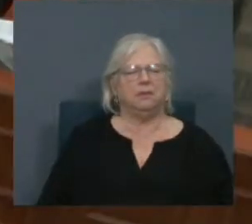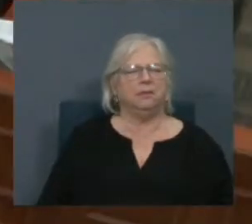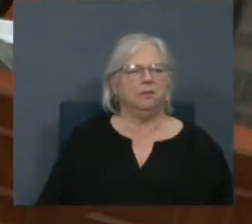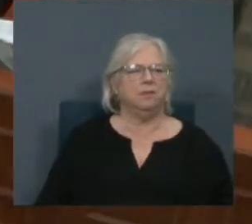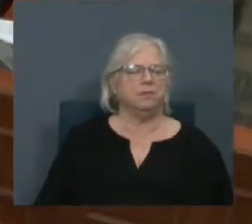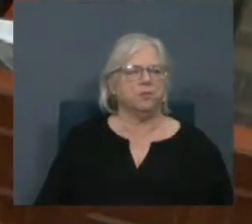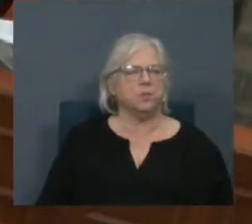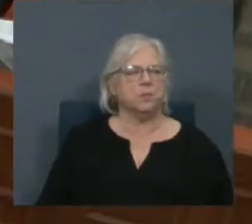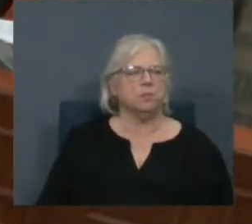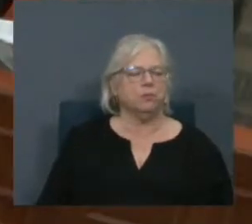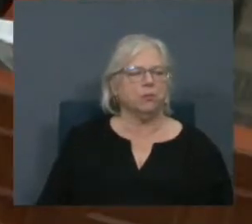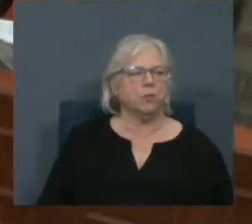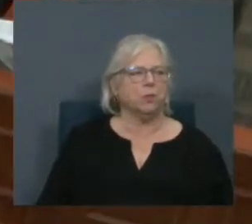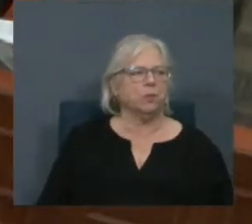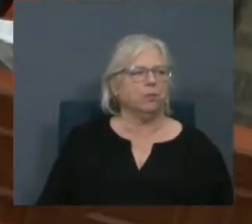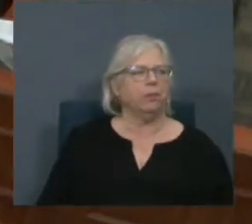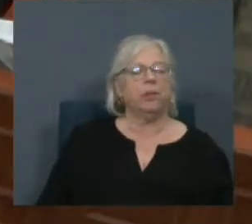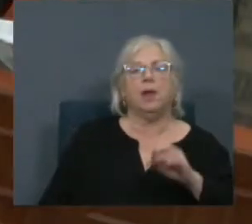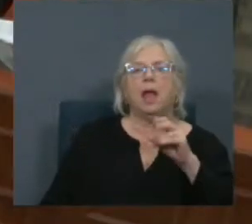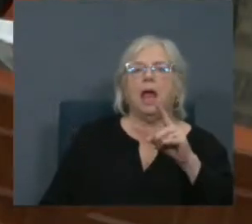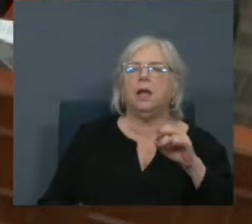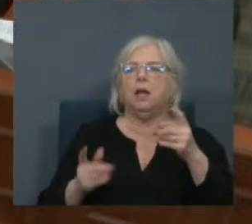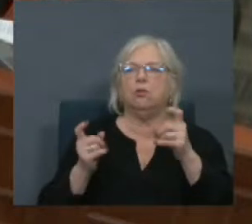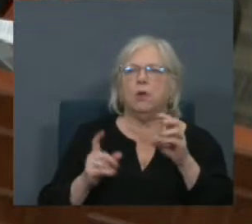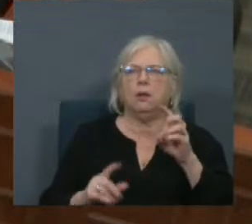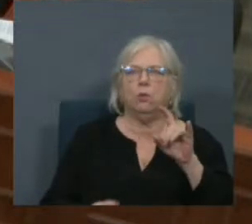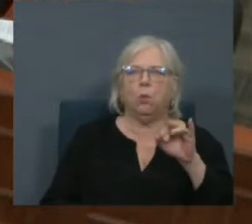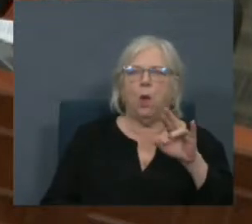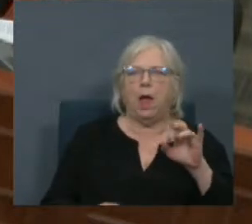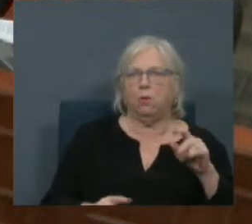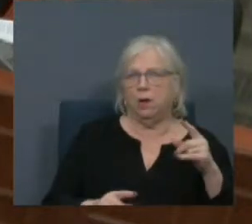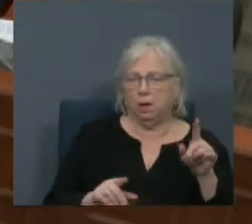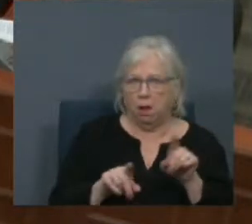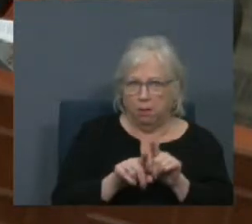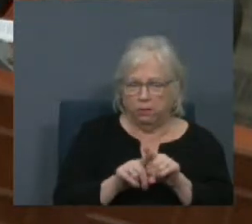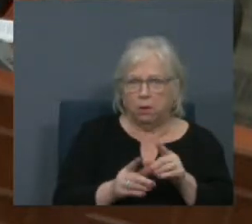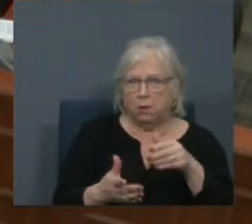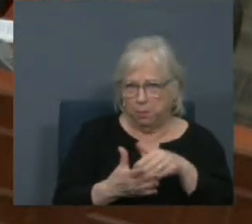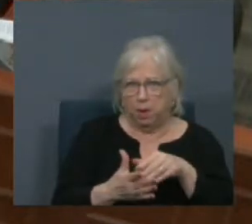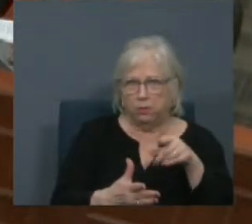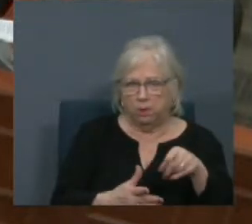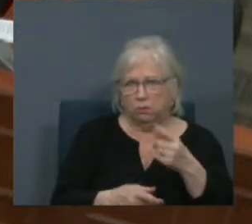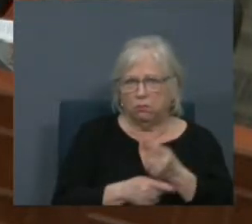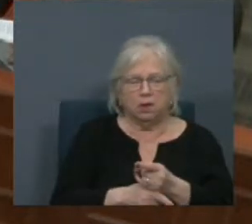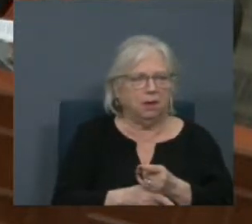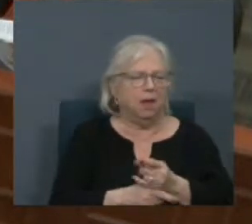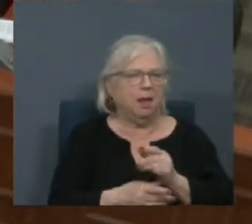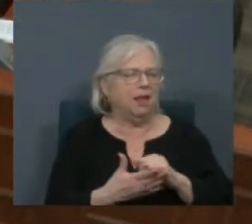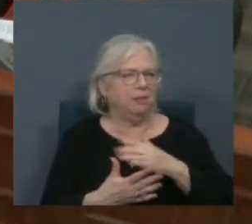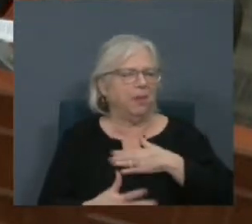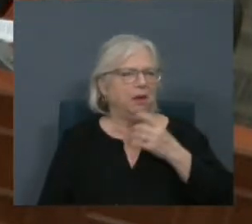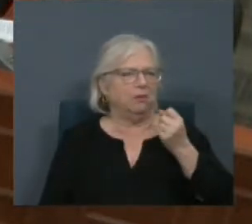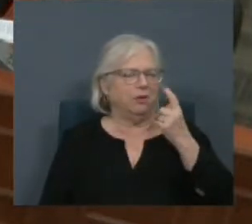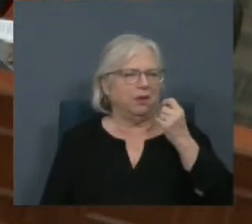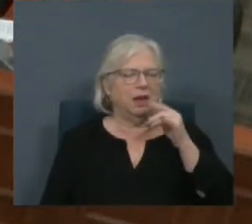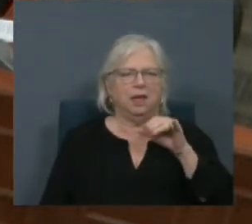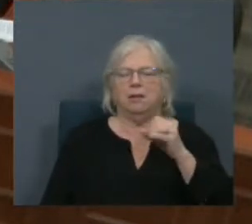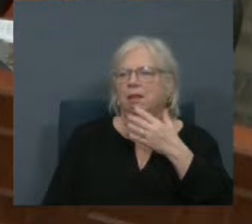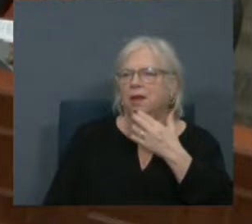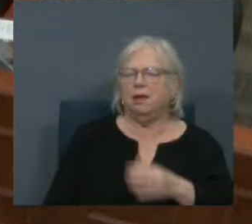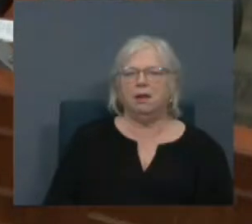Yes. Director Wyrick also has opposed this, correct? That's the way I understand it, yes, ma'am. Thank